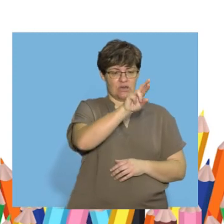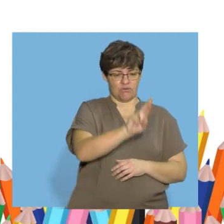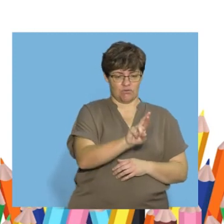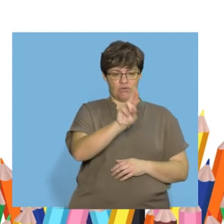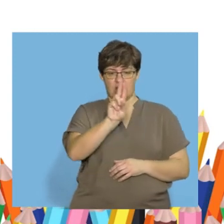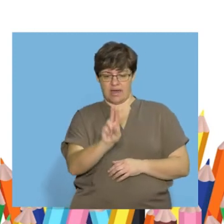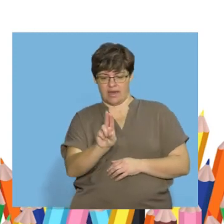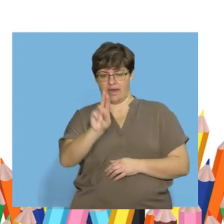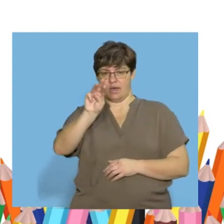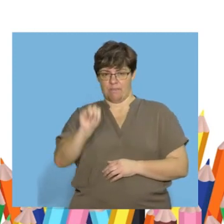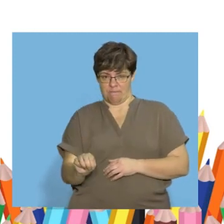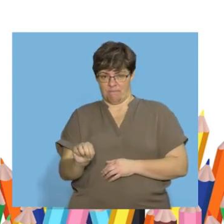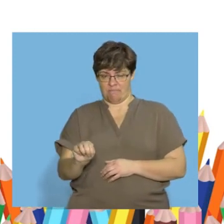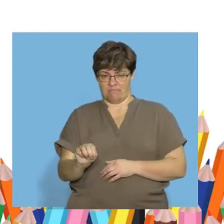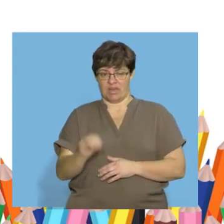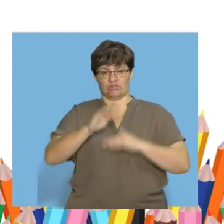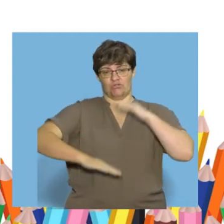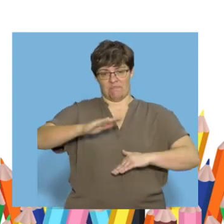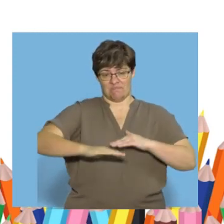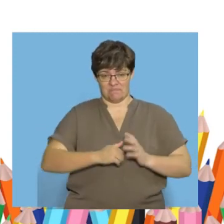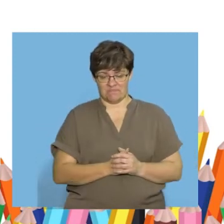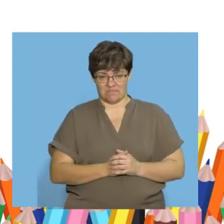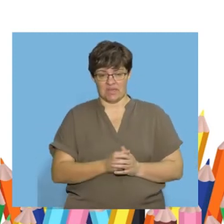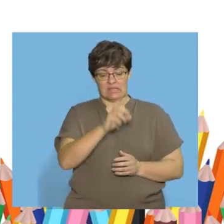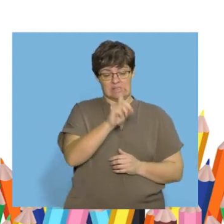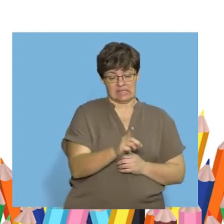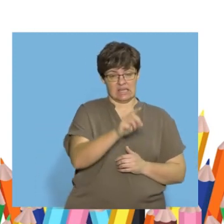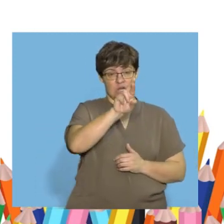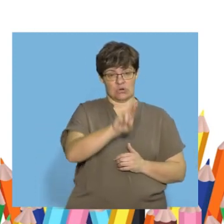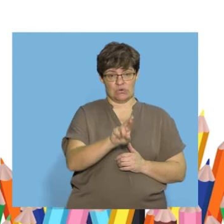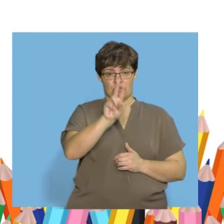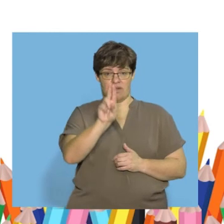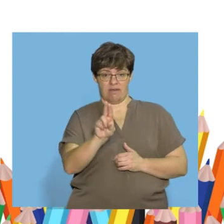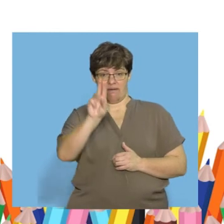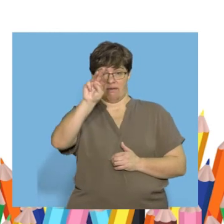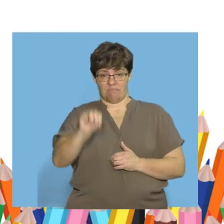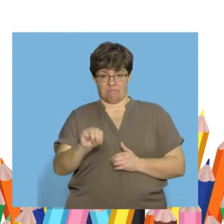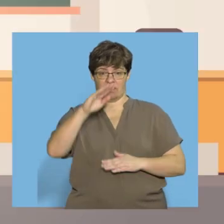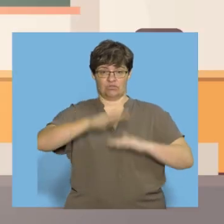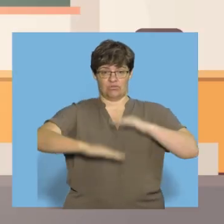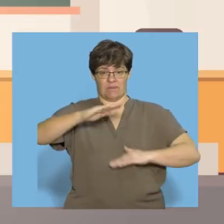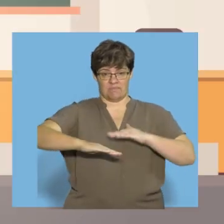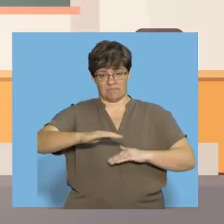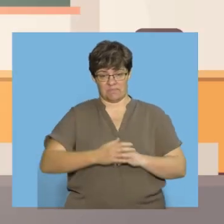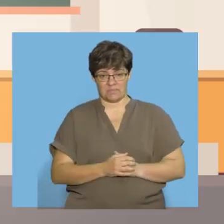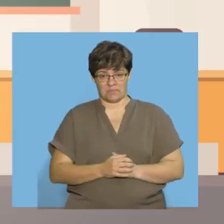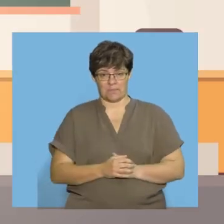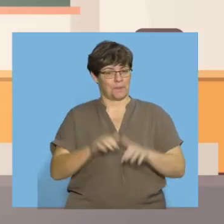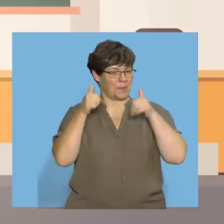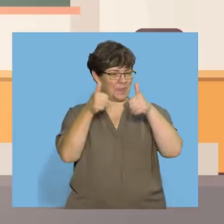M. Drum. Dr. A. M. Drum. Good.